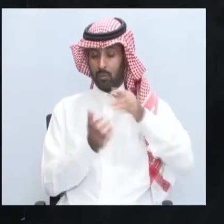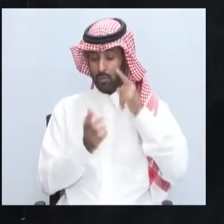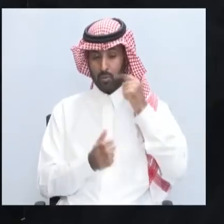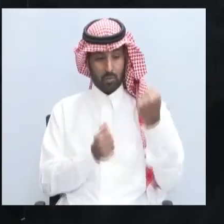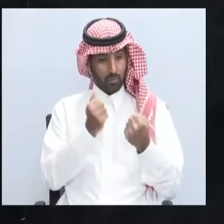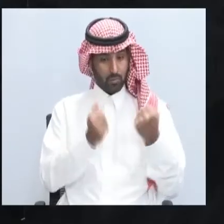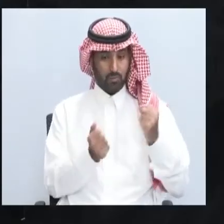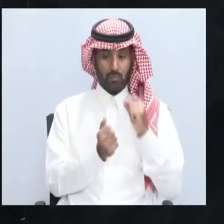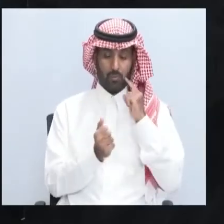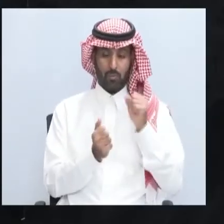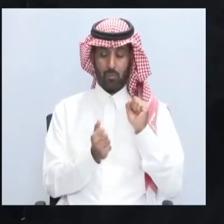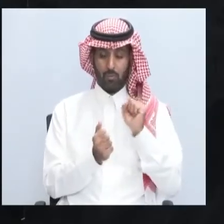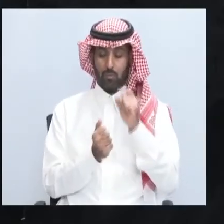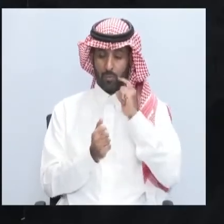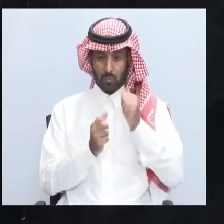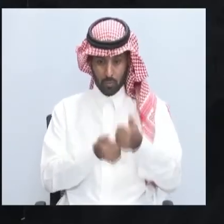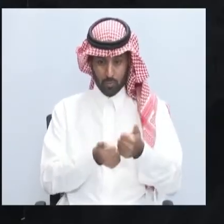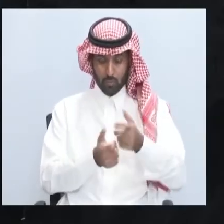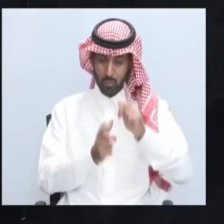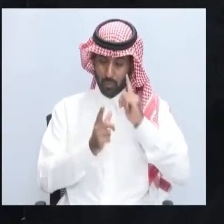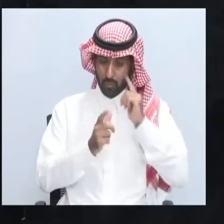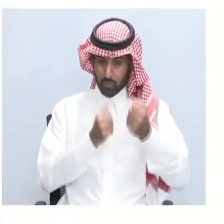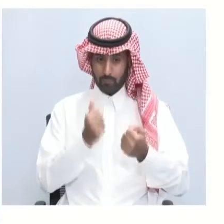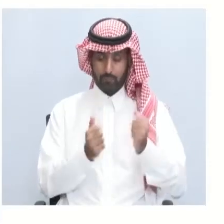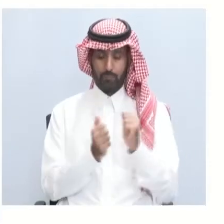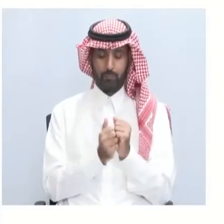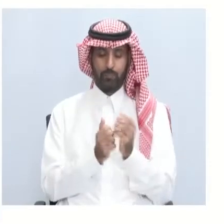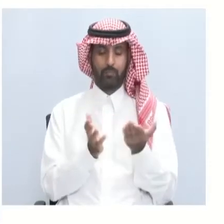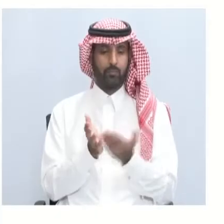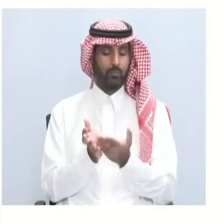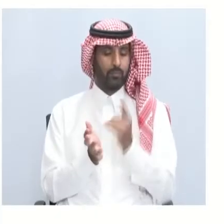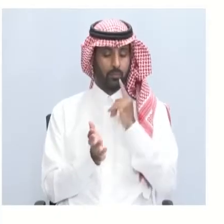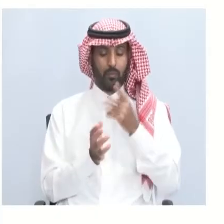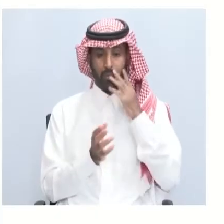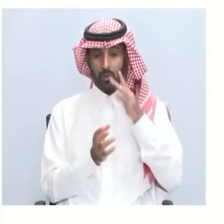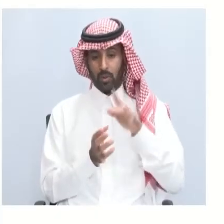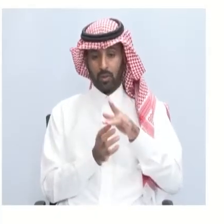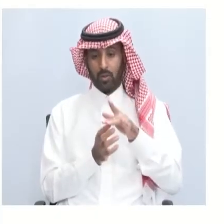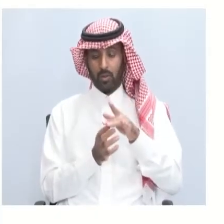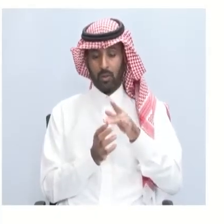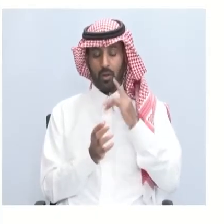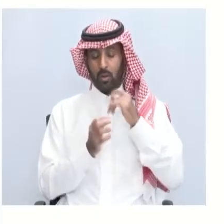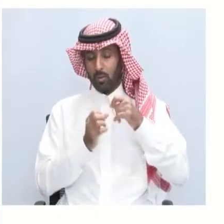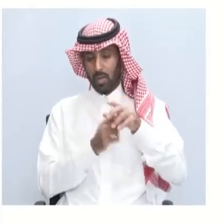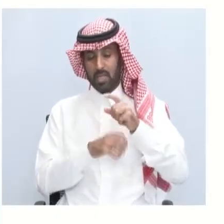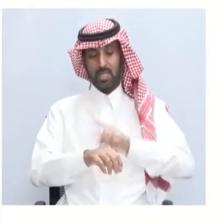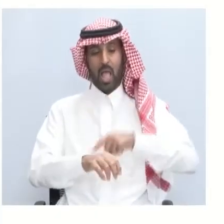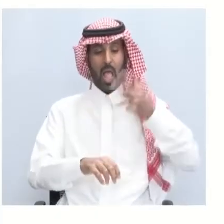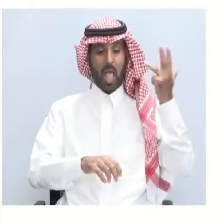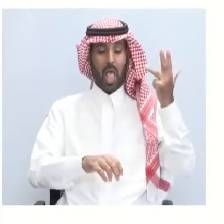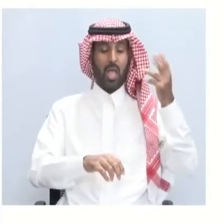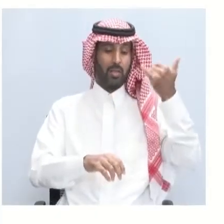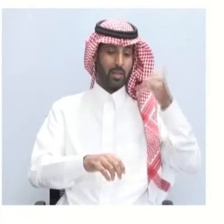cars, especially sports cars. Here it says it's aired in 9:30 p.m. on